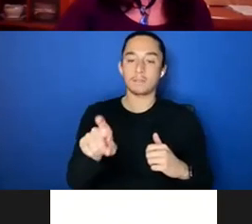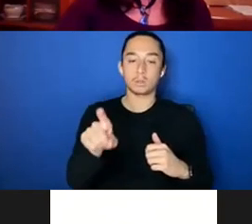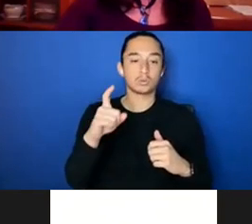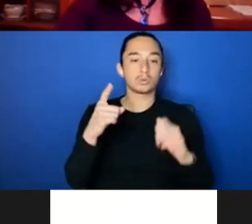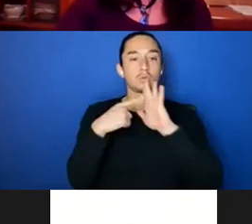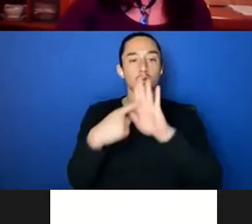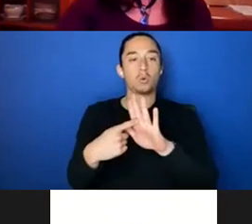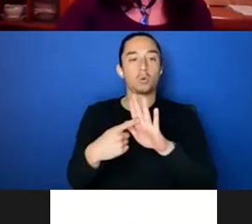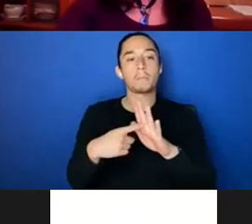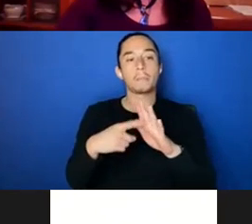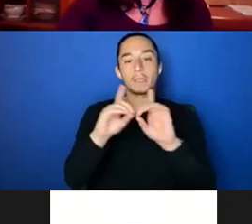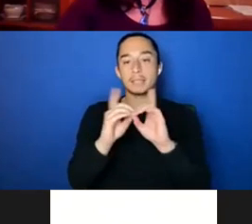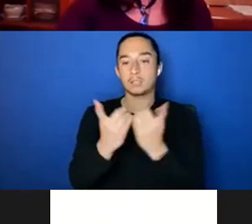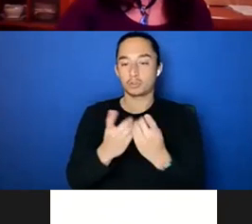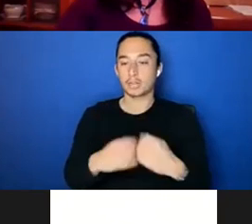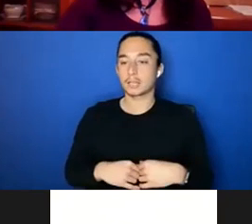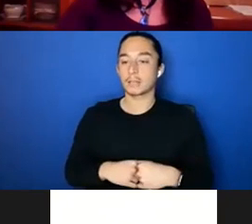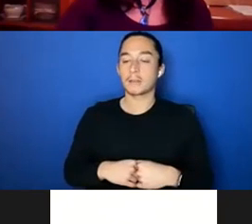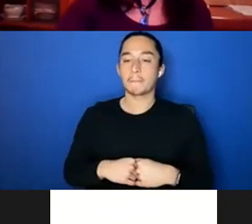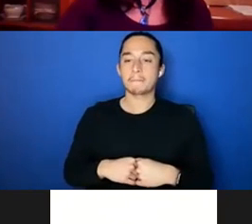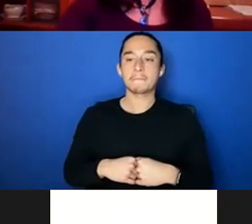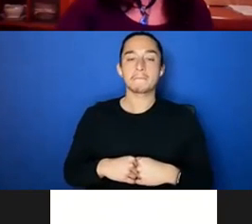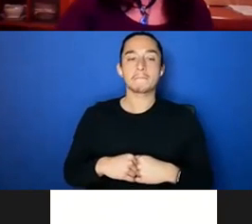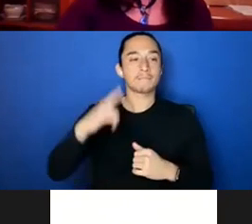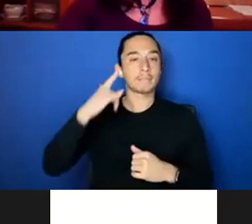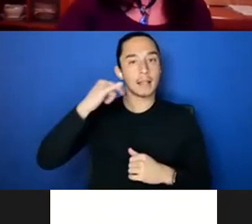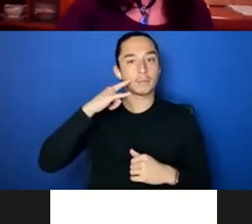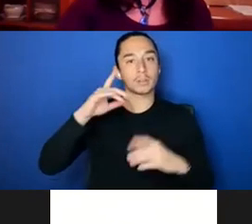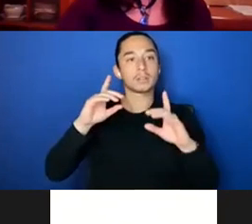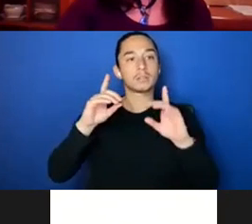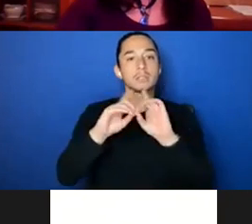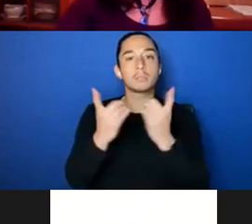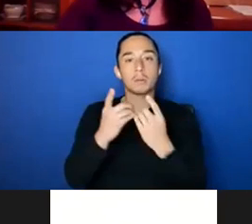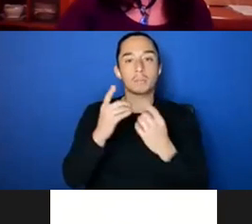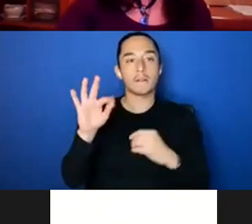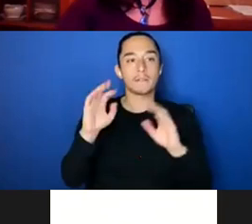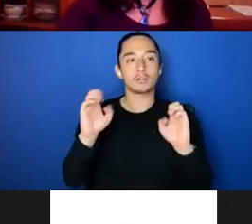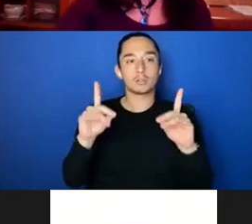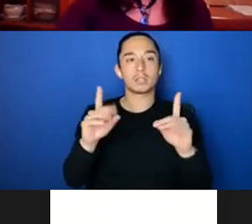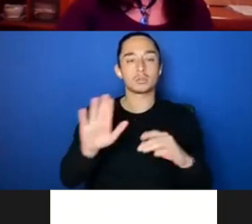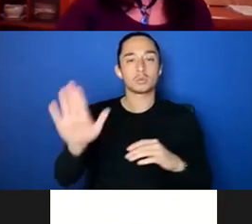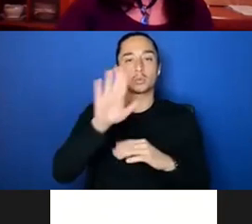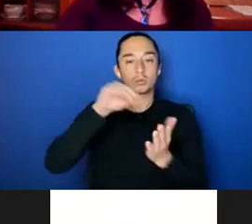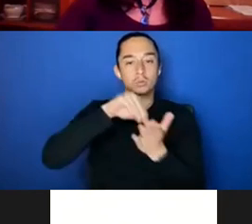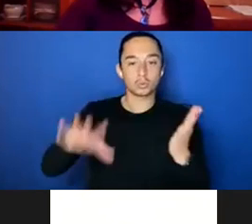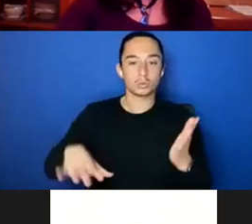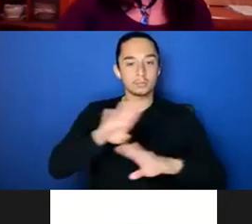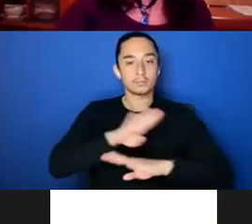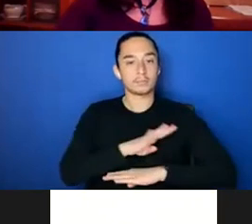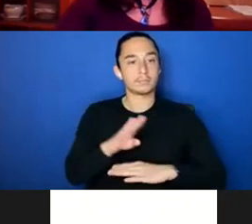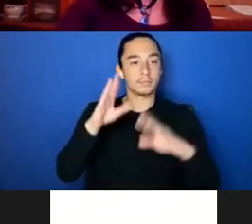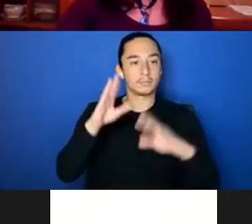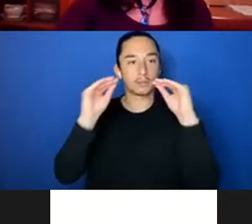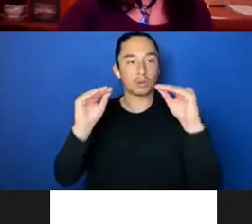show the district and the California Department of Ed that your students have met the